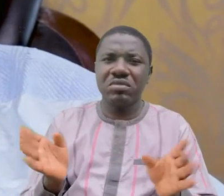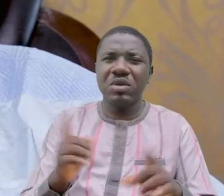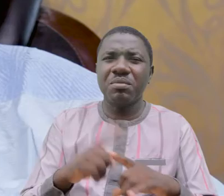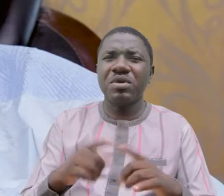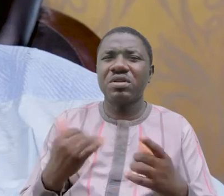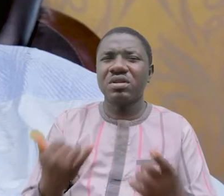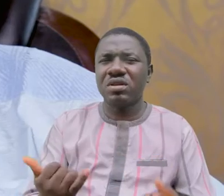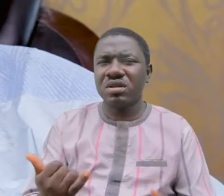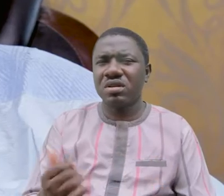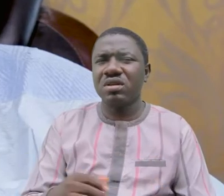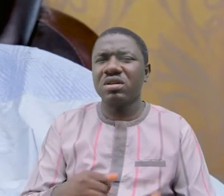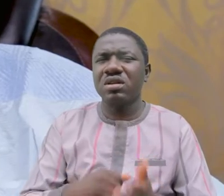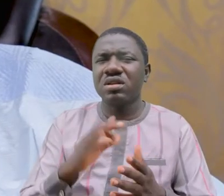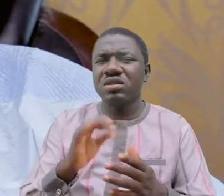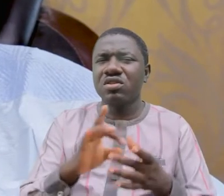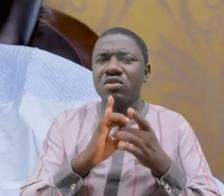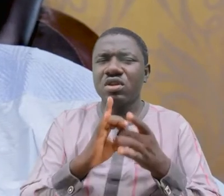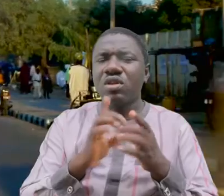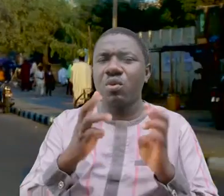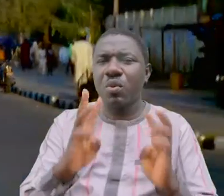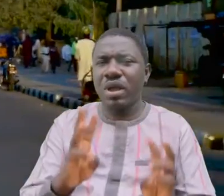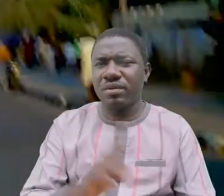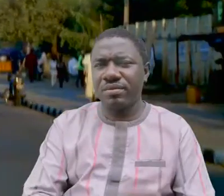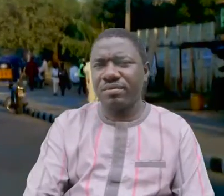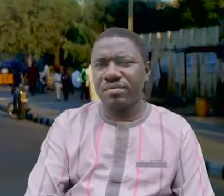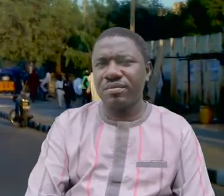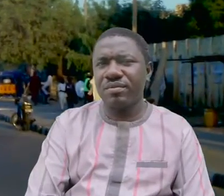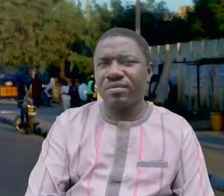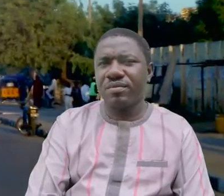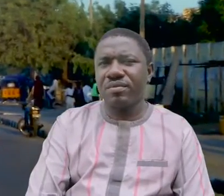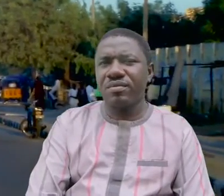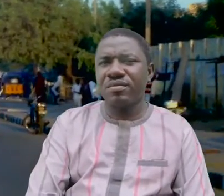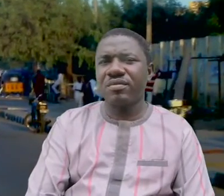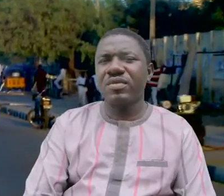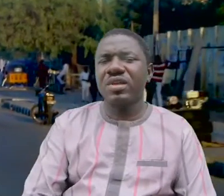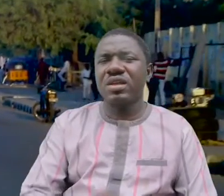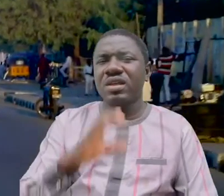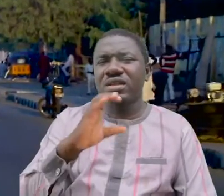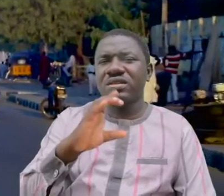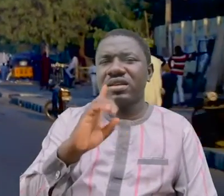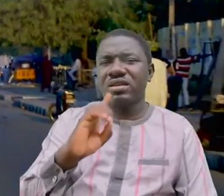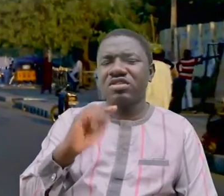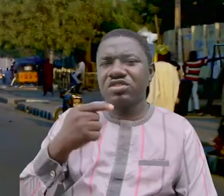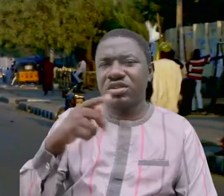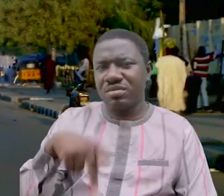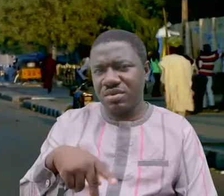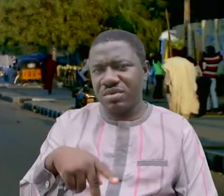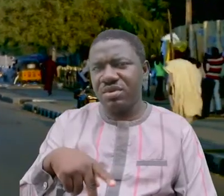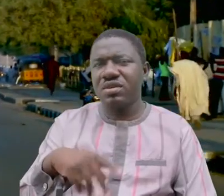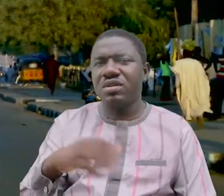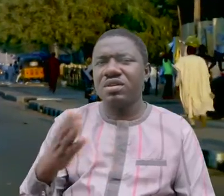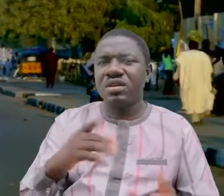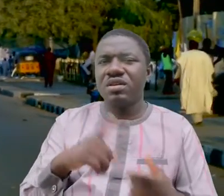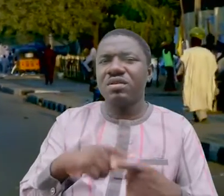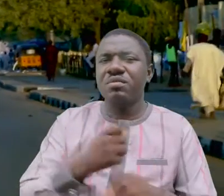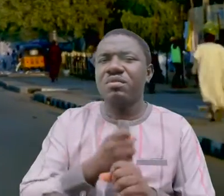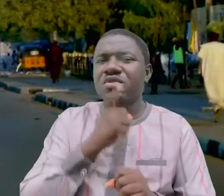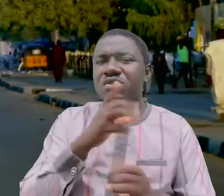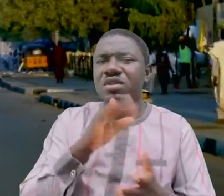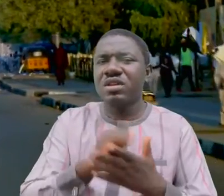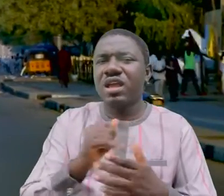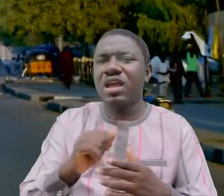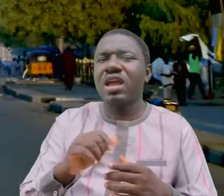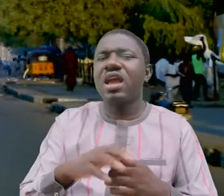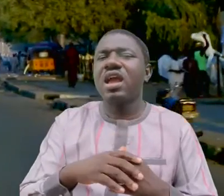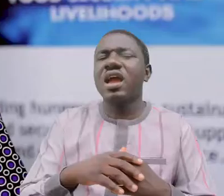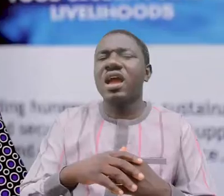now, it is in a coordinated manner. CDGP was there to make sure that